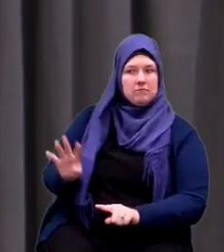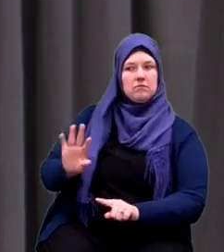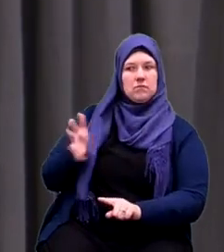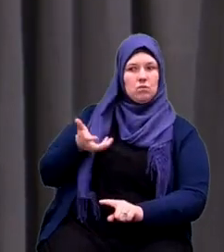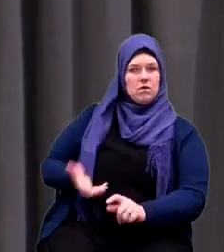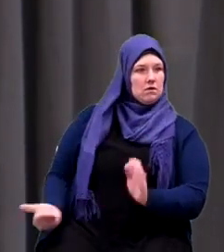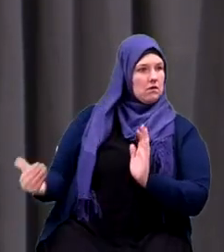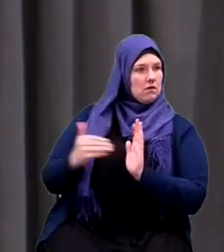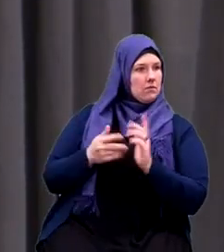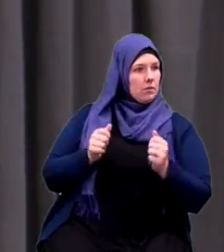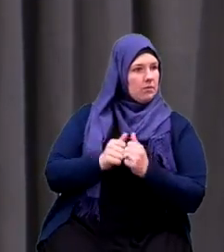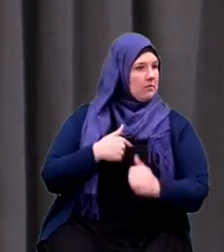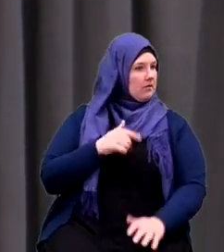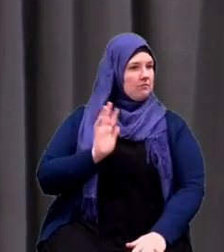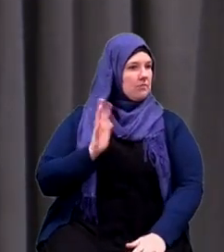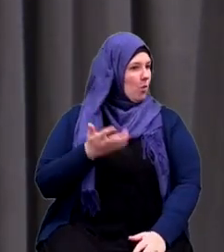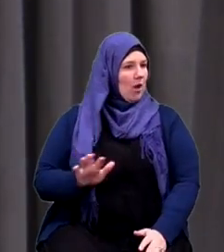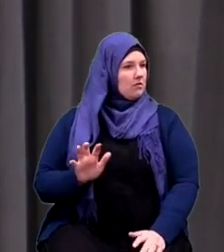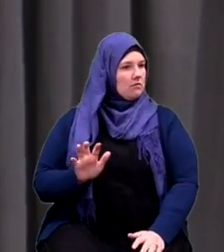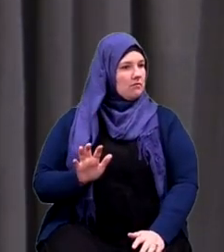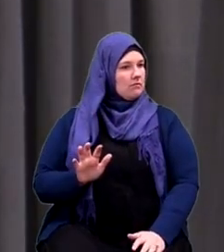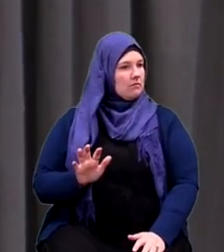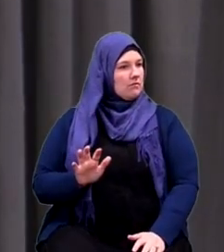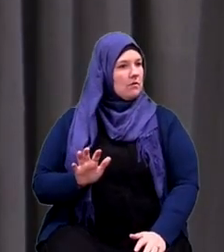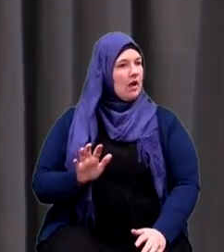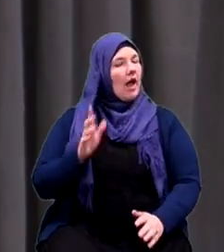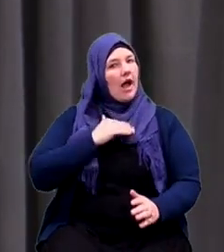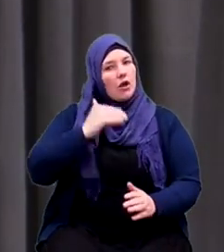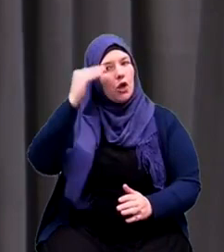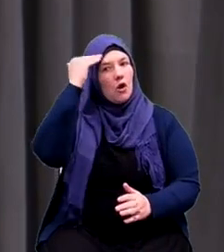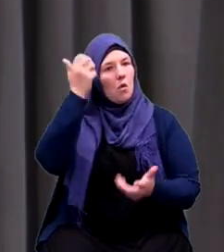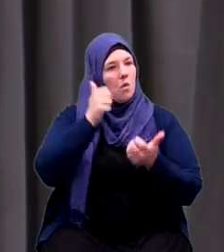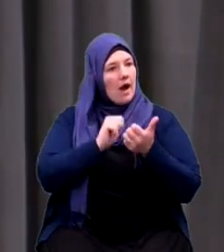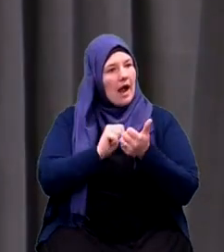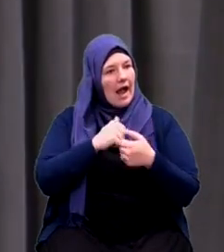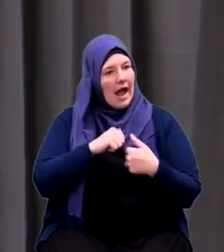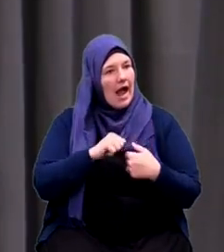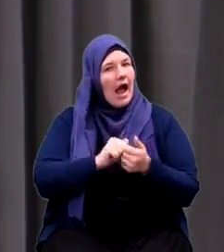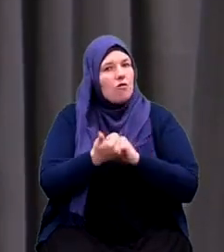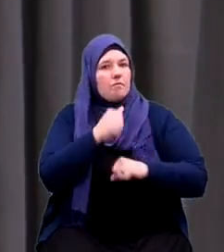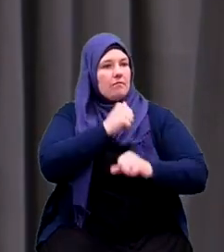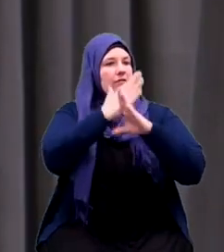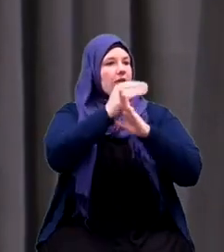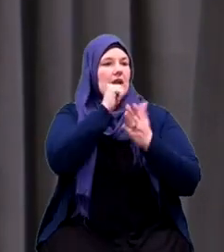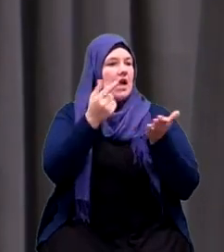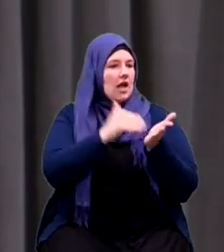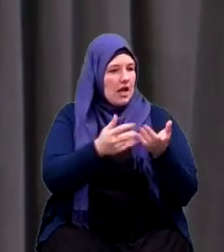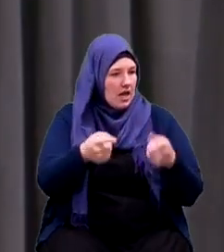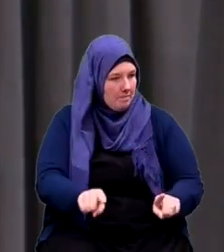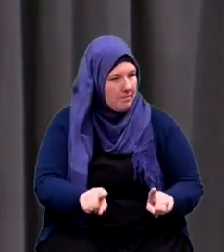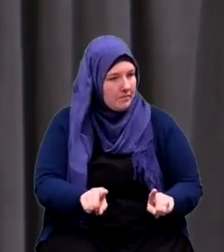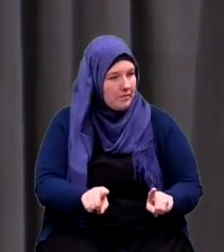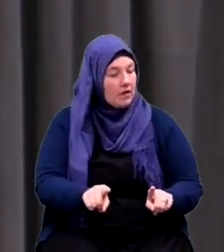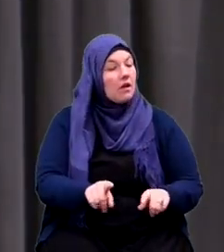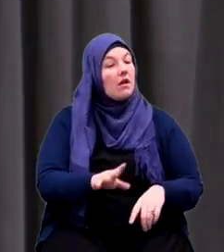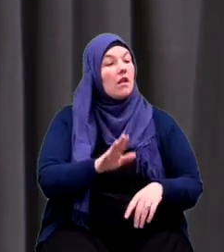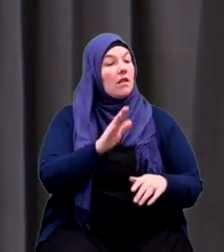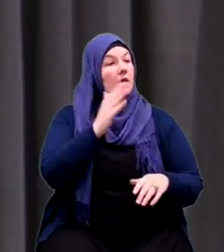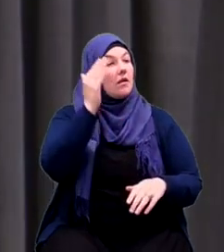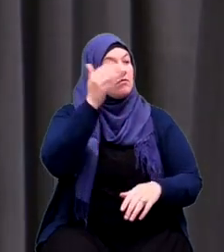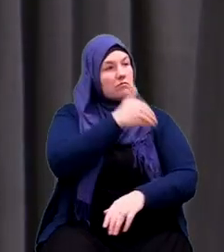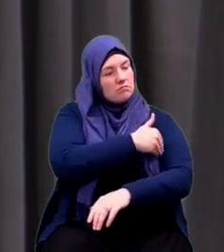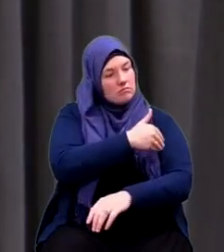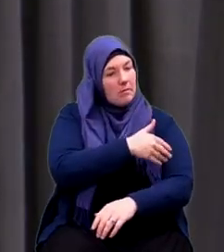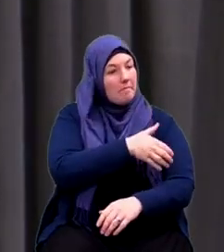focus with their own children on what matters, what builds. So the power of